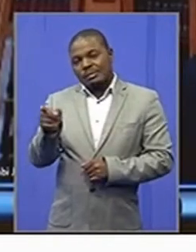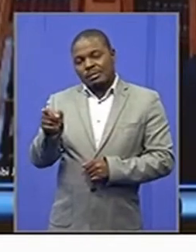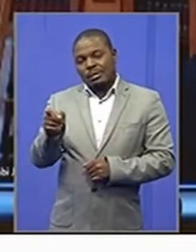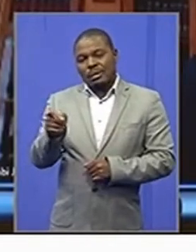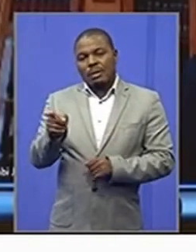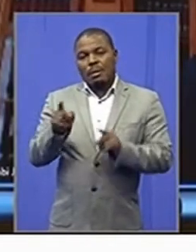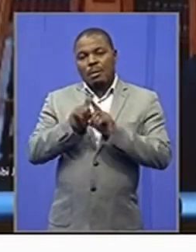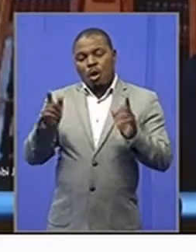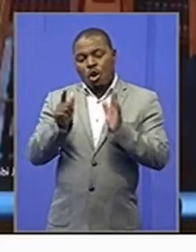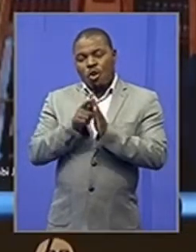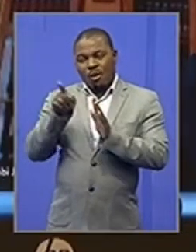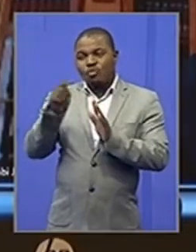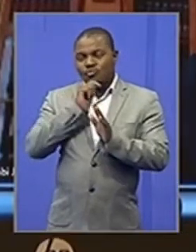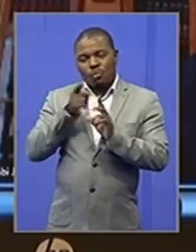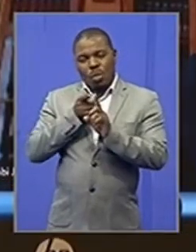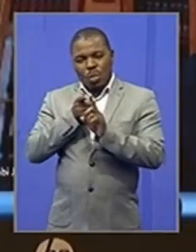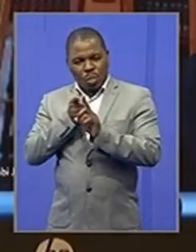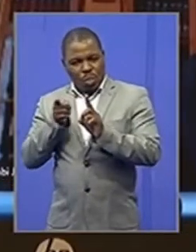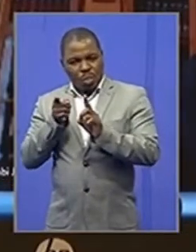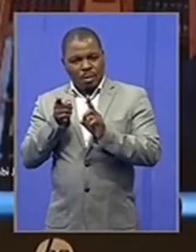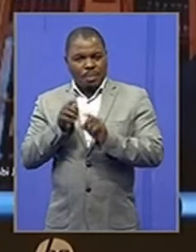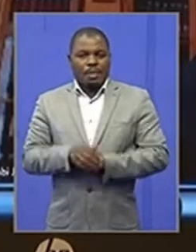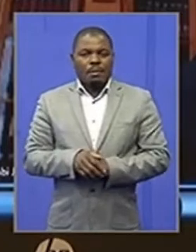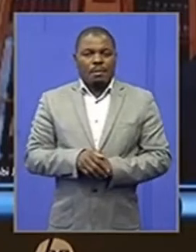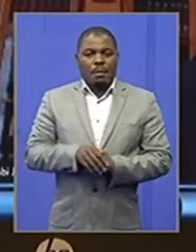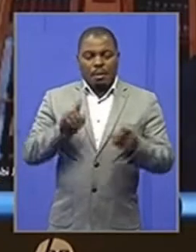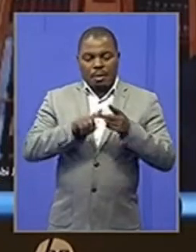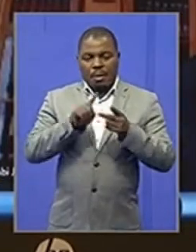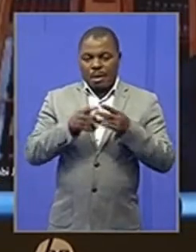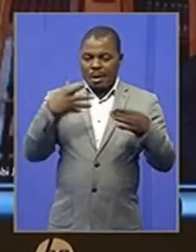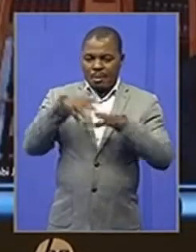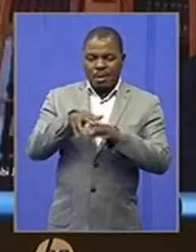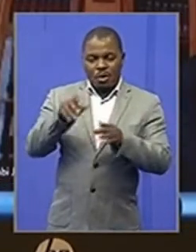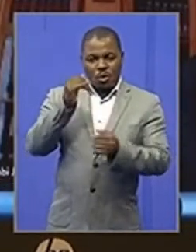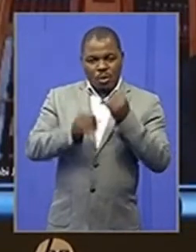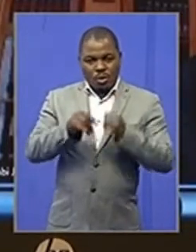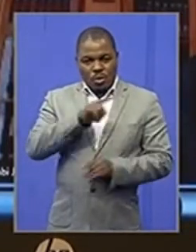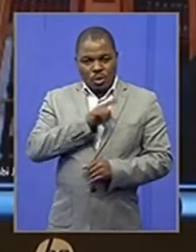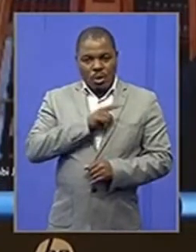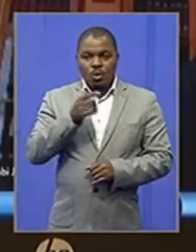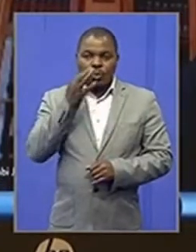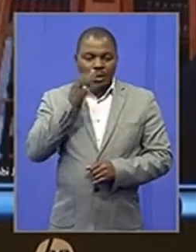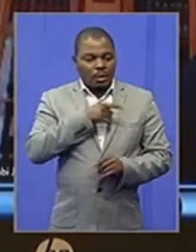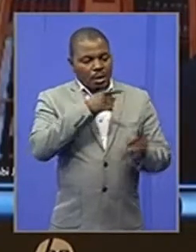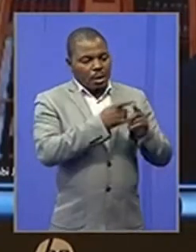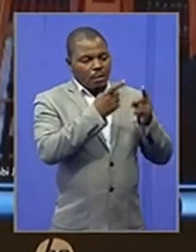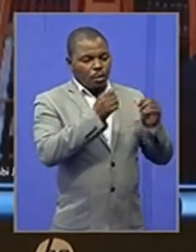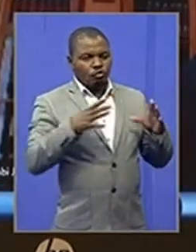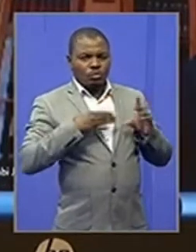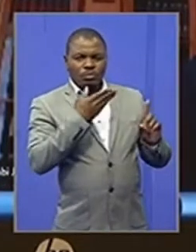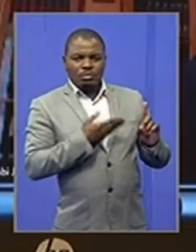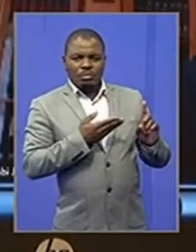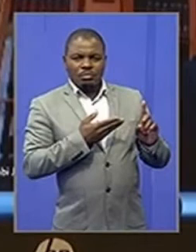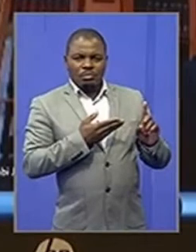only in law, my lord, but in fact. And that relates to his financial resources and his